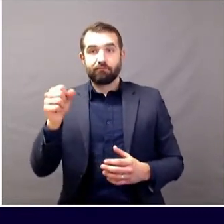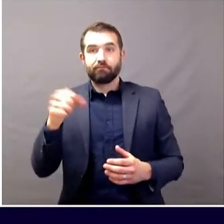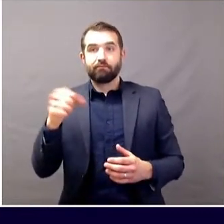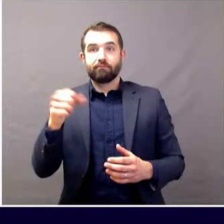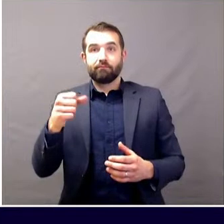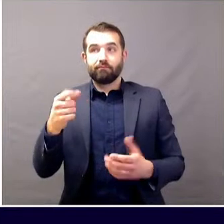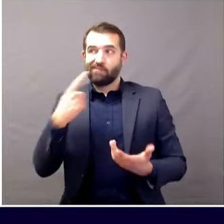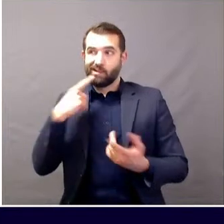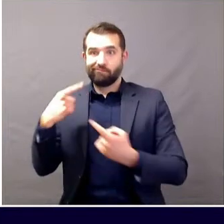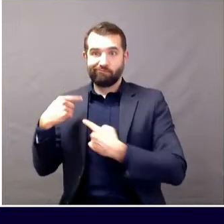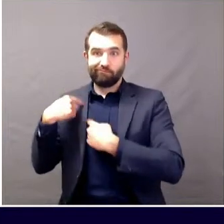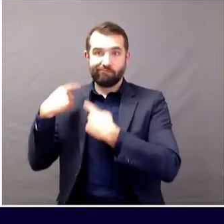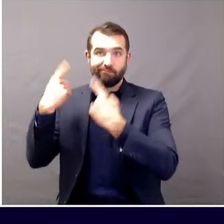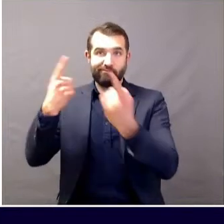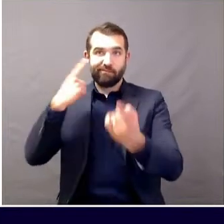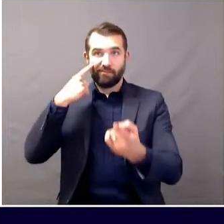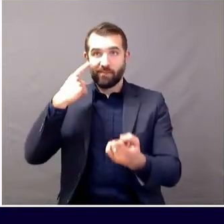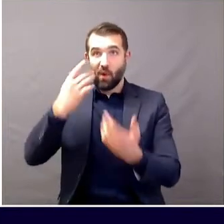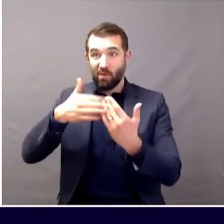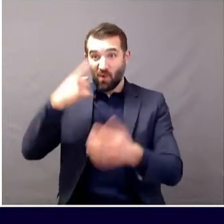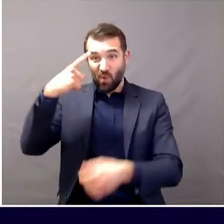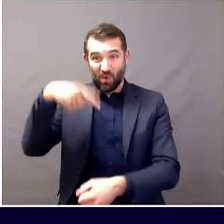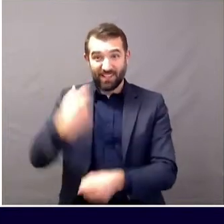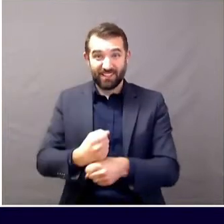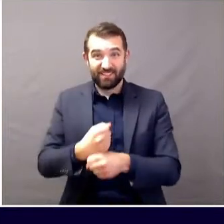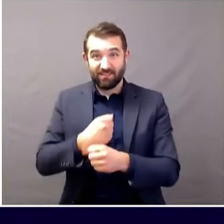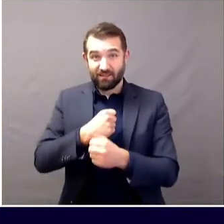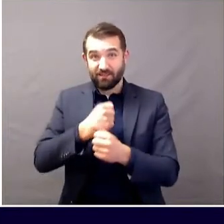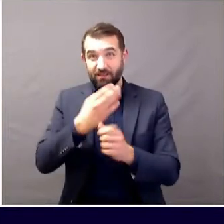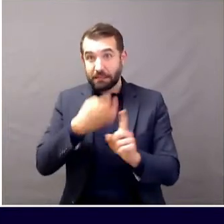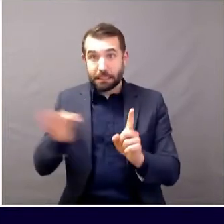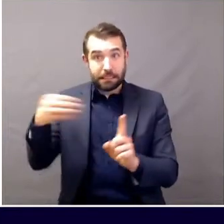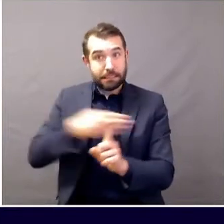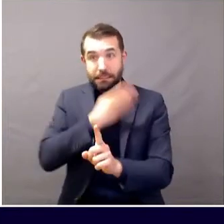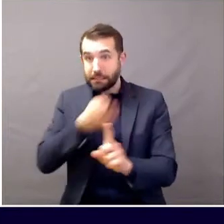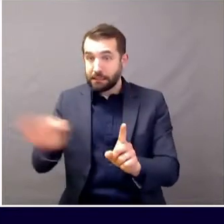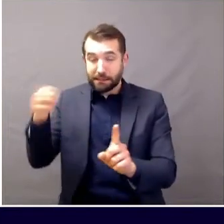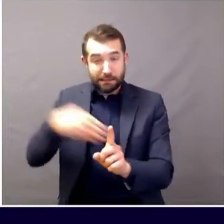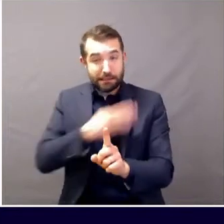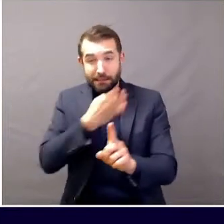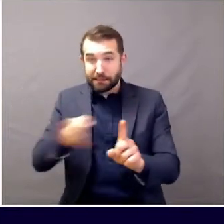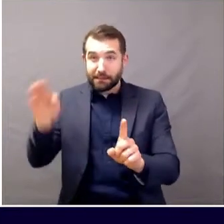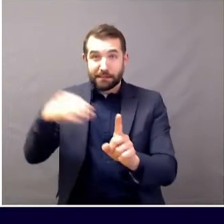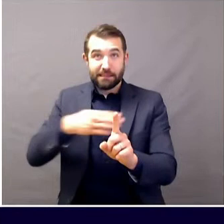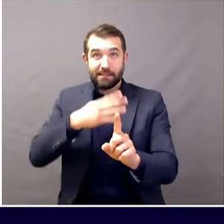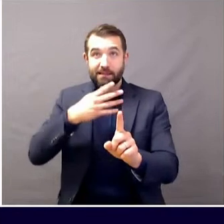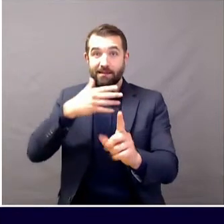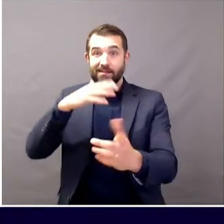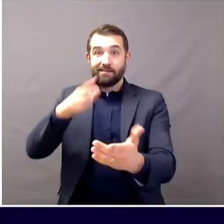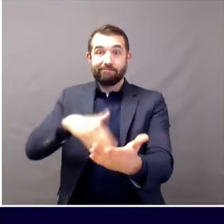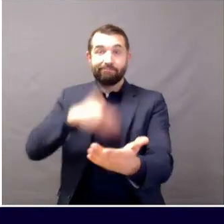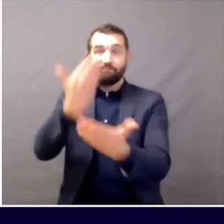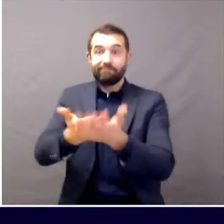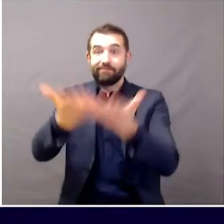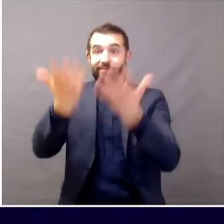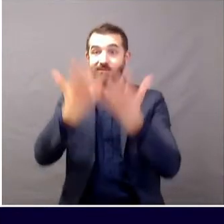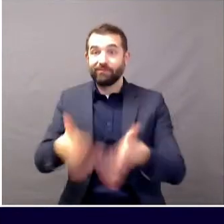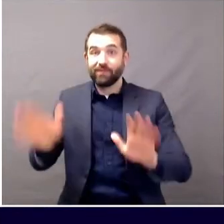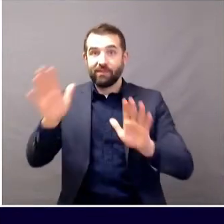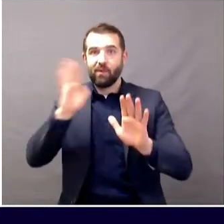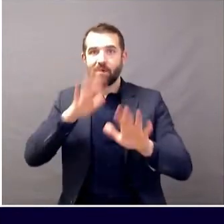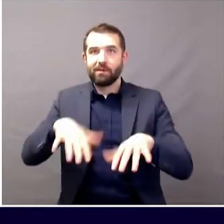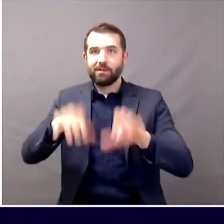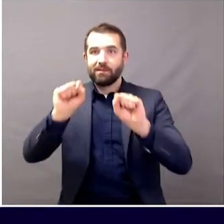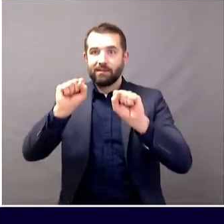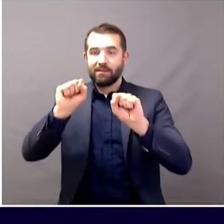and turning and convoluted tunnel. It's going to take us time to get to the end of that tunnel. Make no mistake. It could be